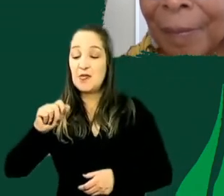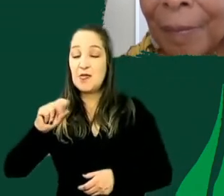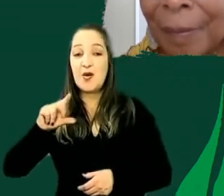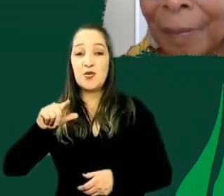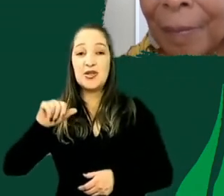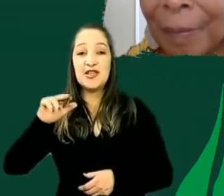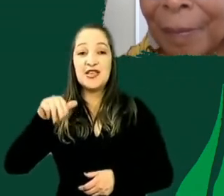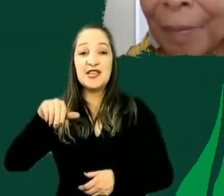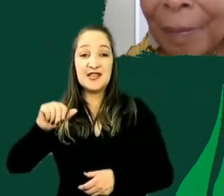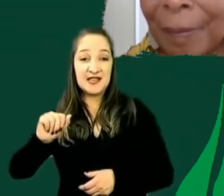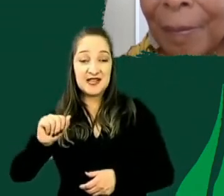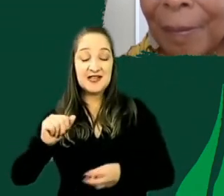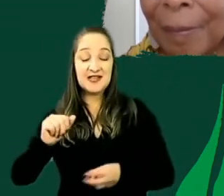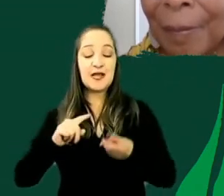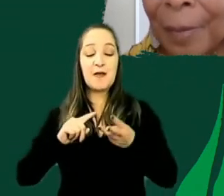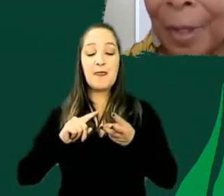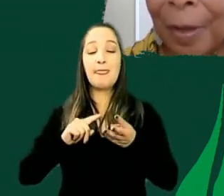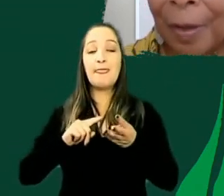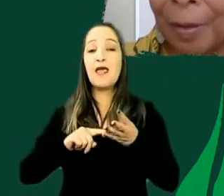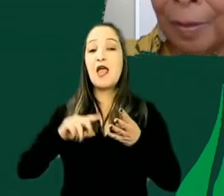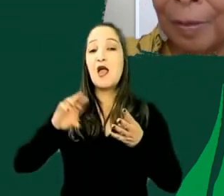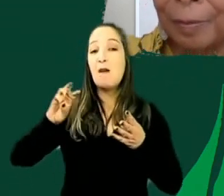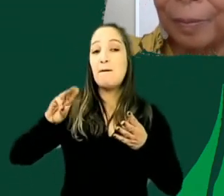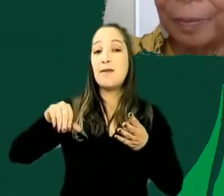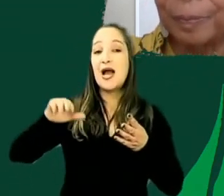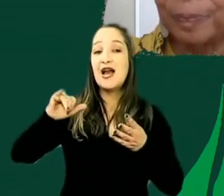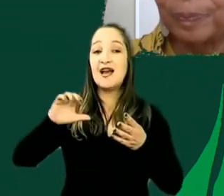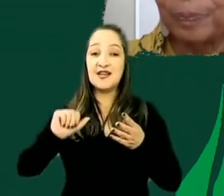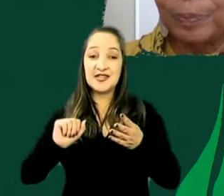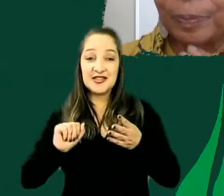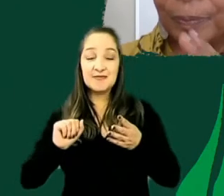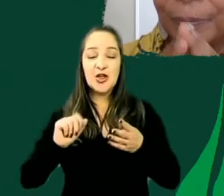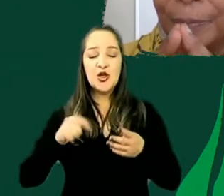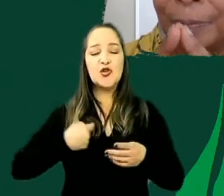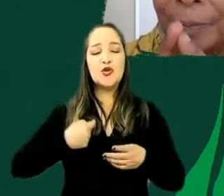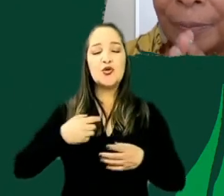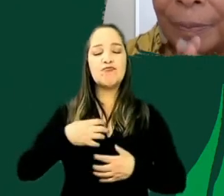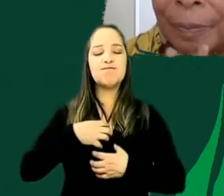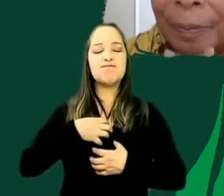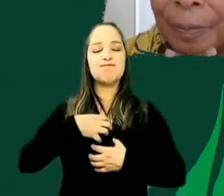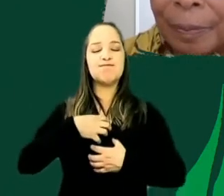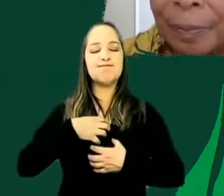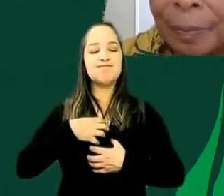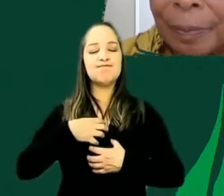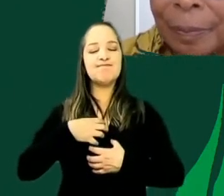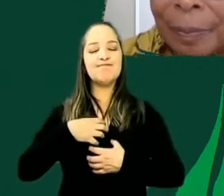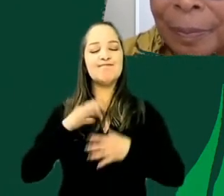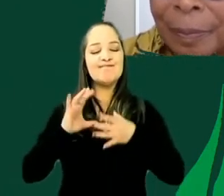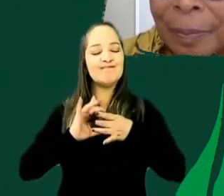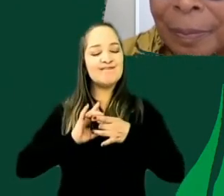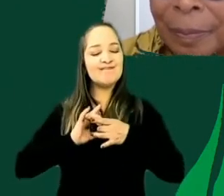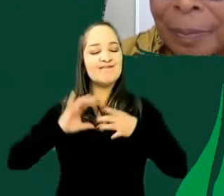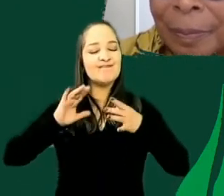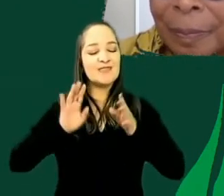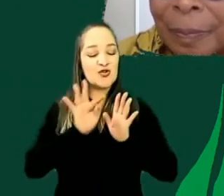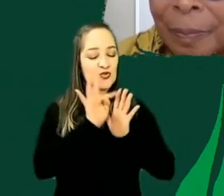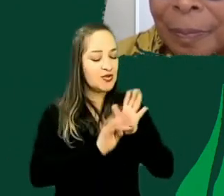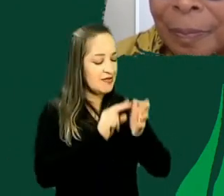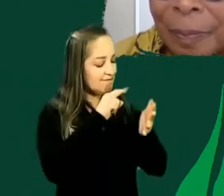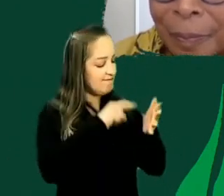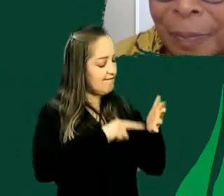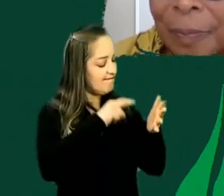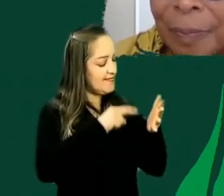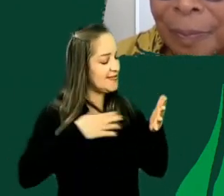Mozambique, Maya Angelou, how we feel at ease with these